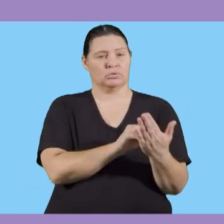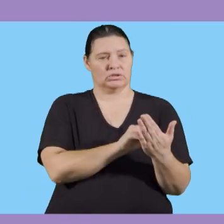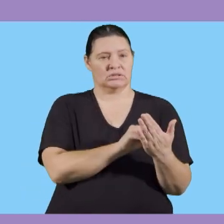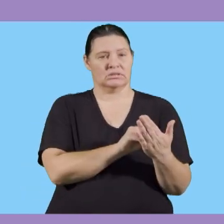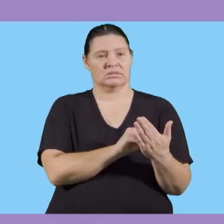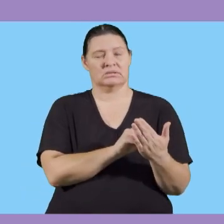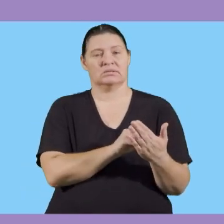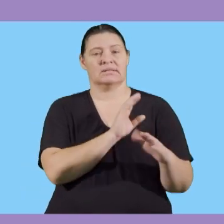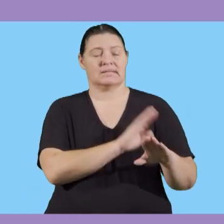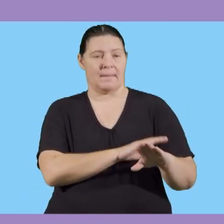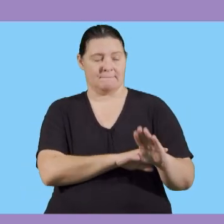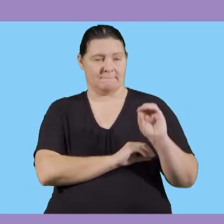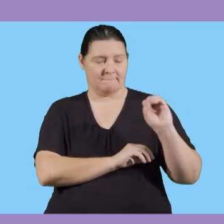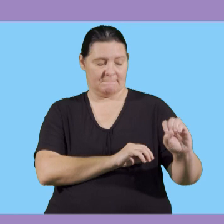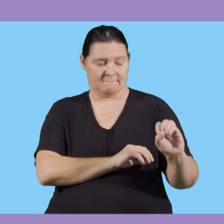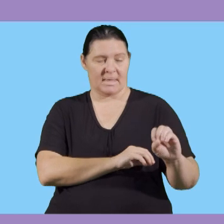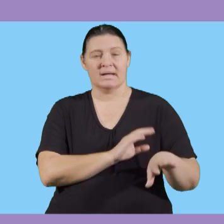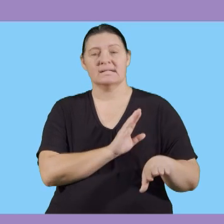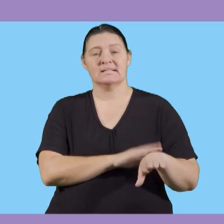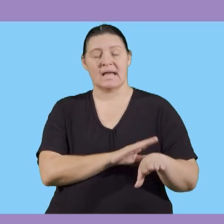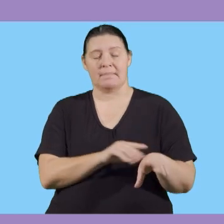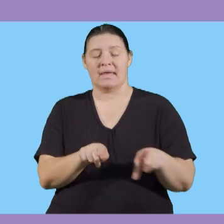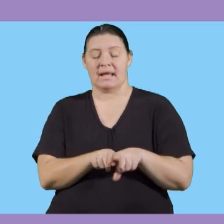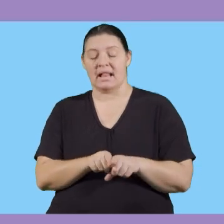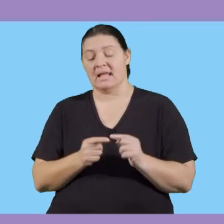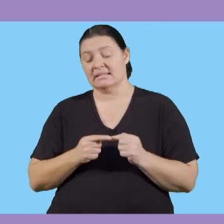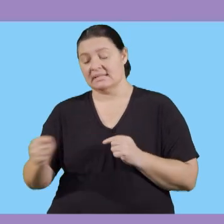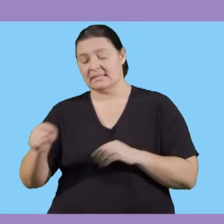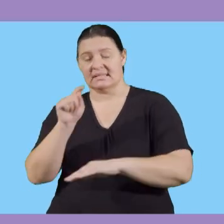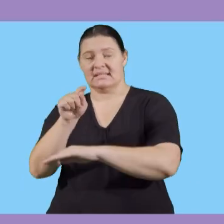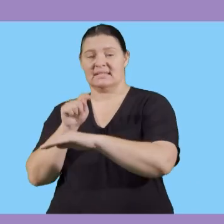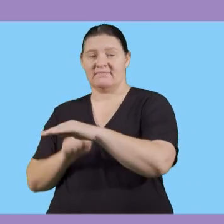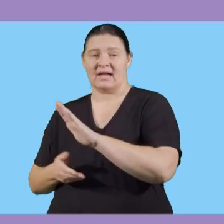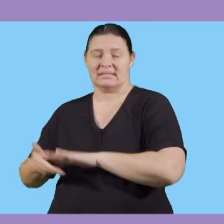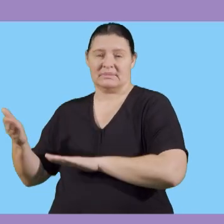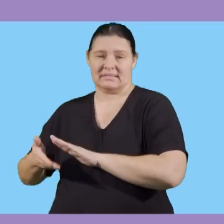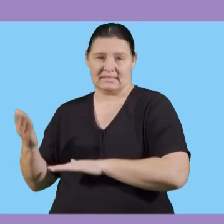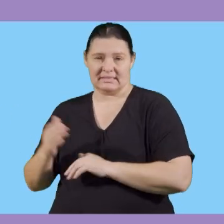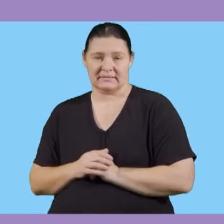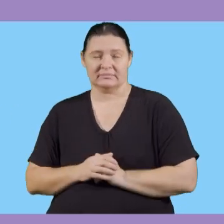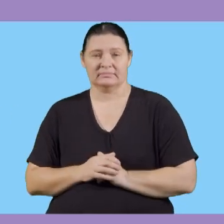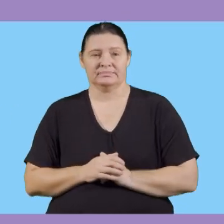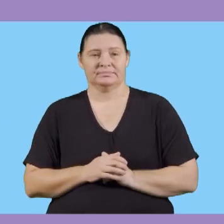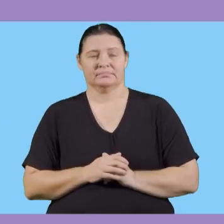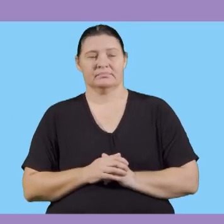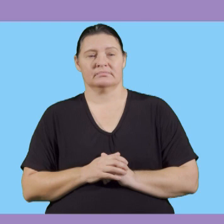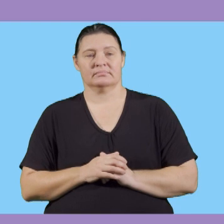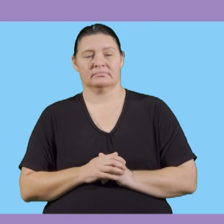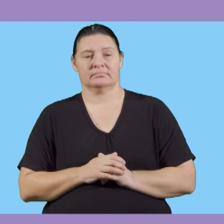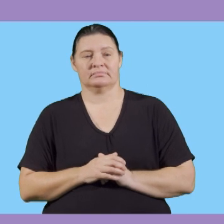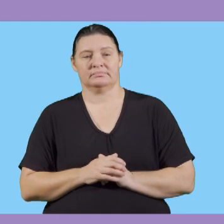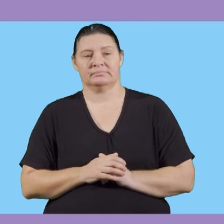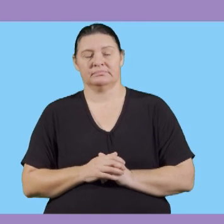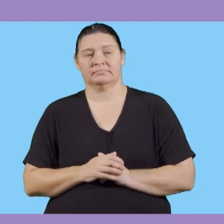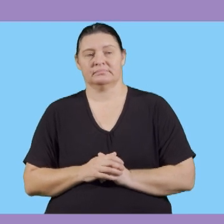the formula for time. So time is equals to, and according to our diagram there, that is going to